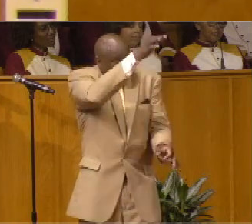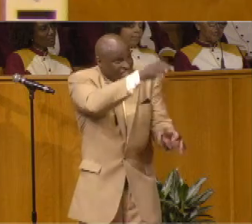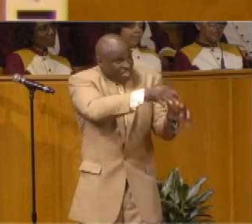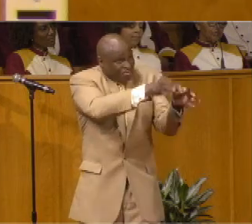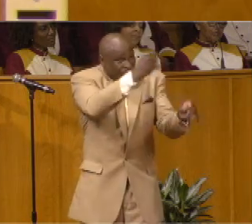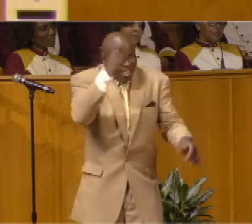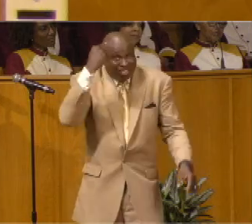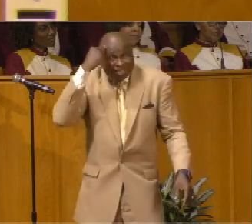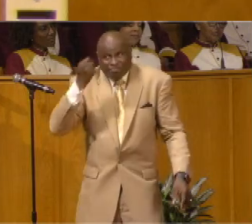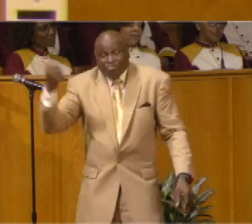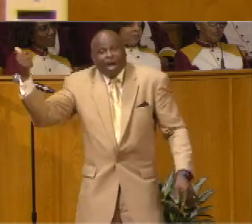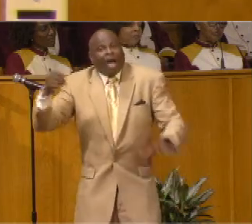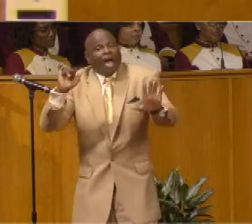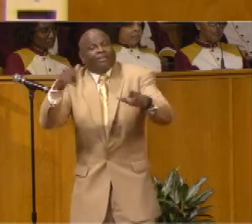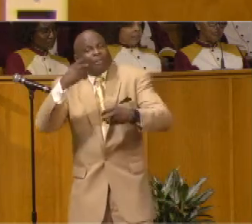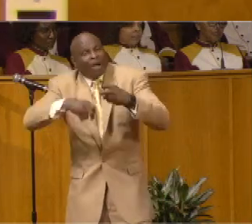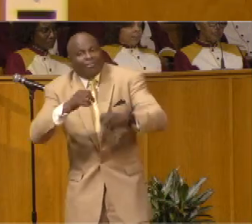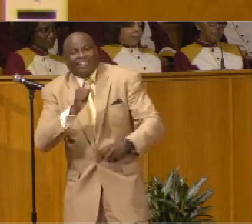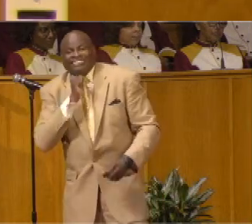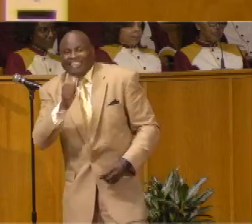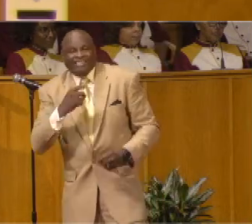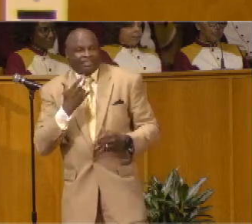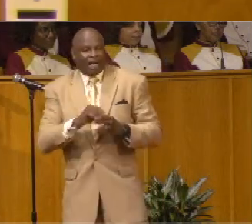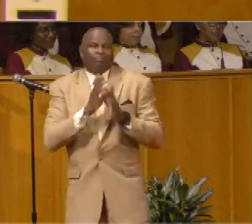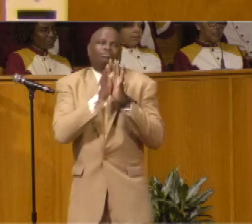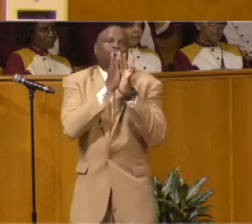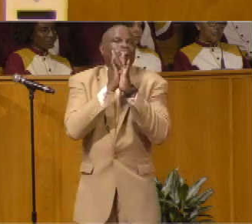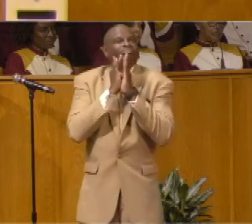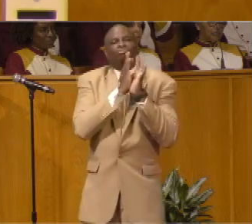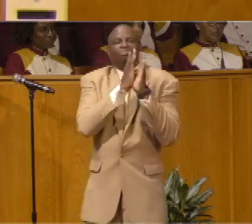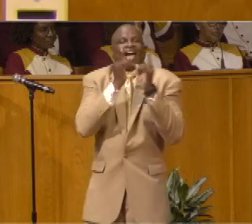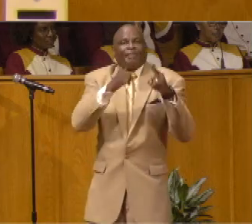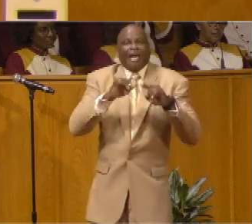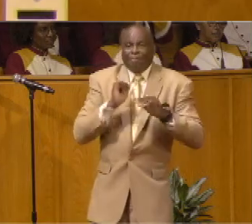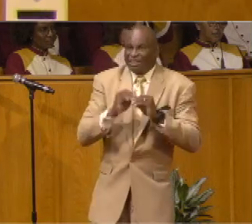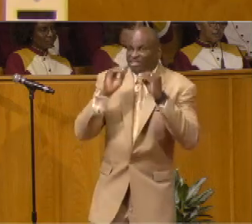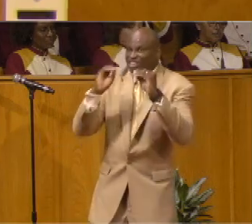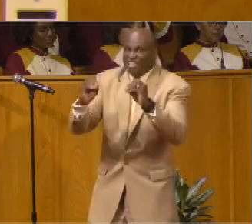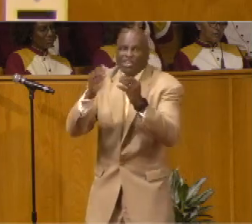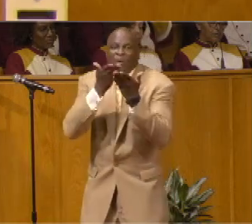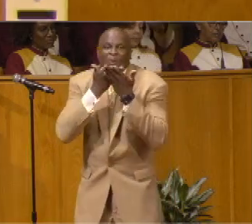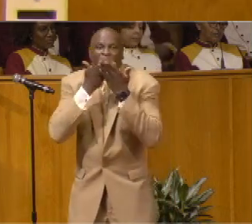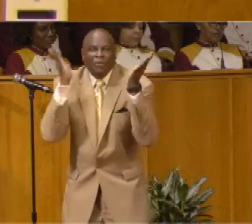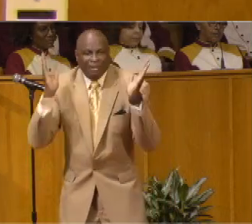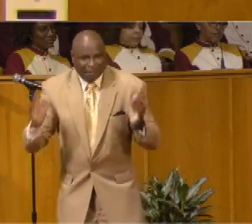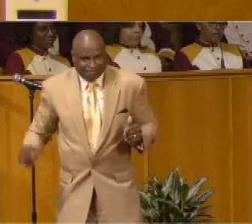The problem is there's a lot of tongue talking, but no teaching.